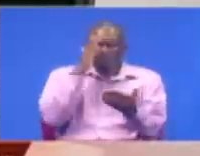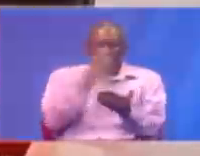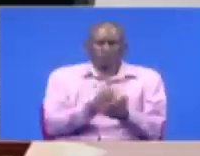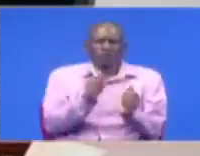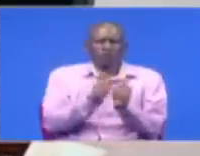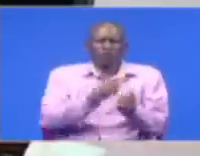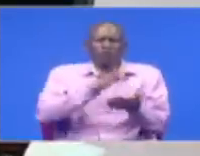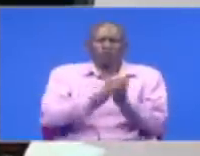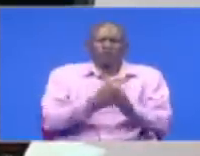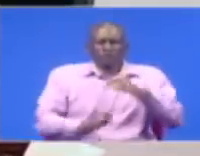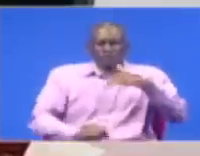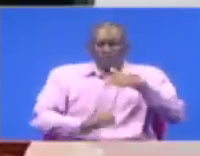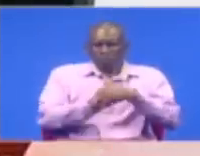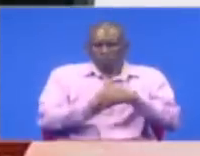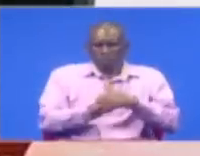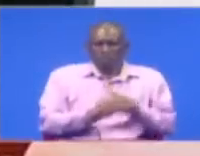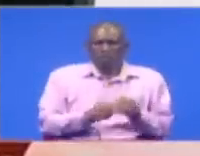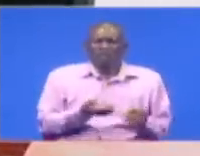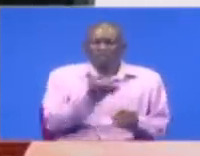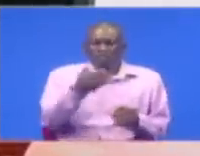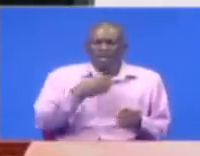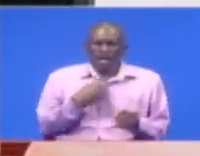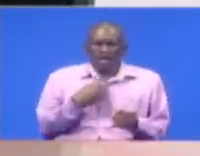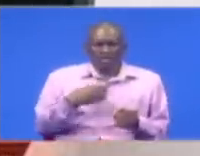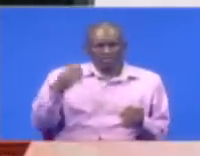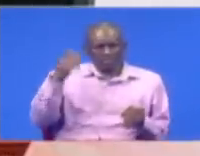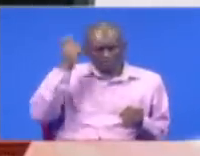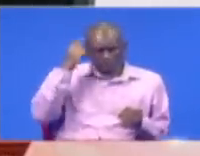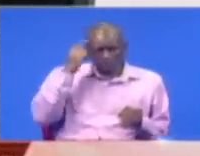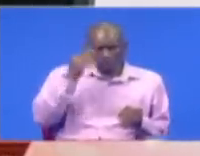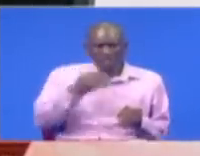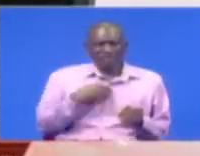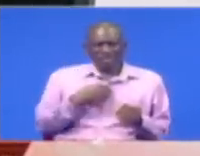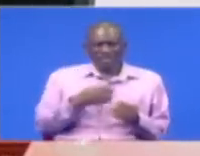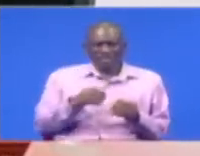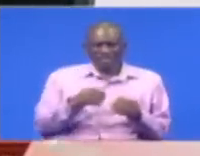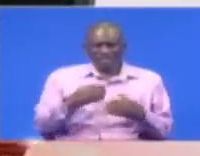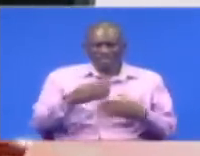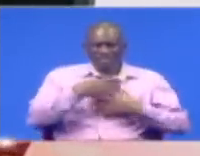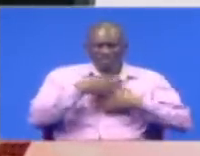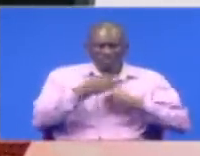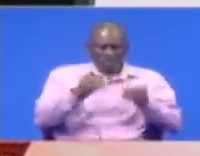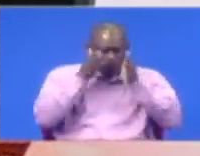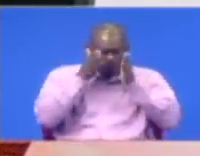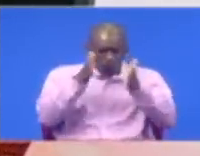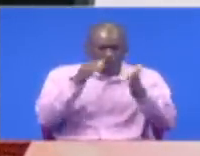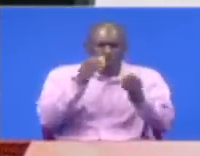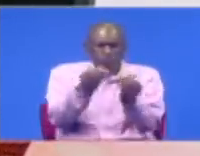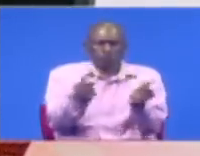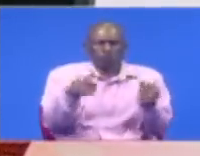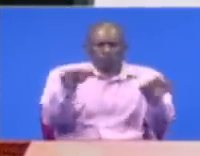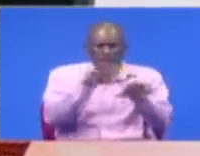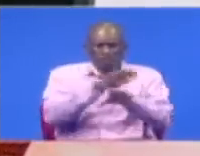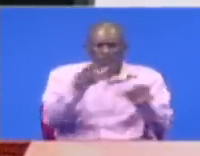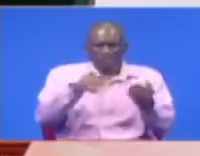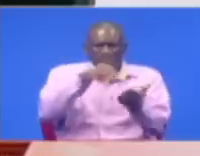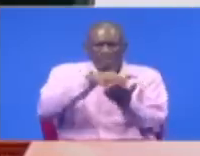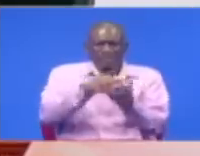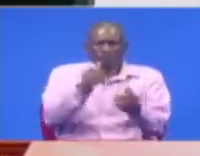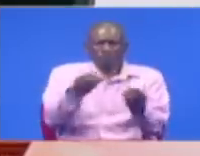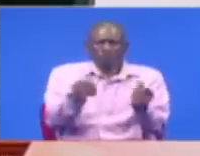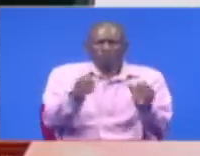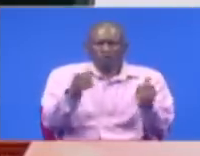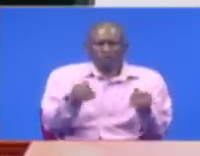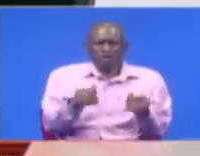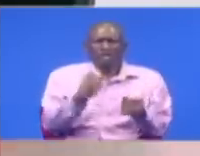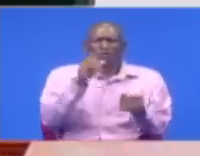that assistance, they had the mental, they had the determination to do it on their own. It's one of the